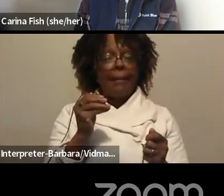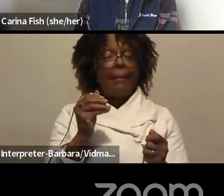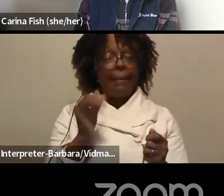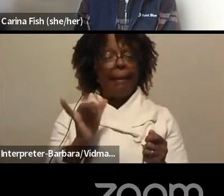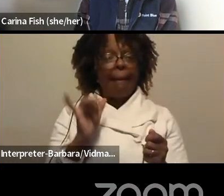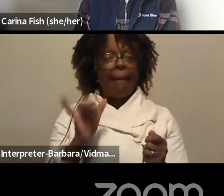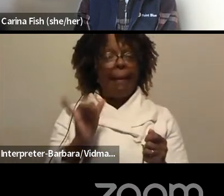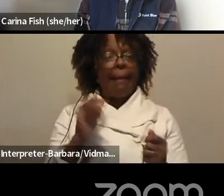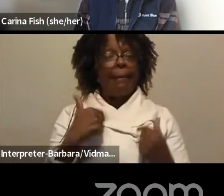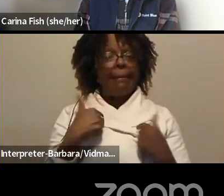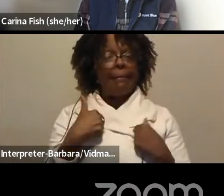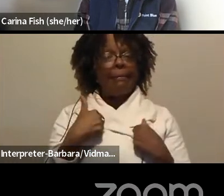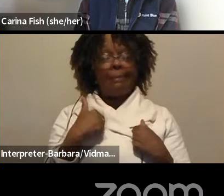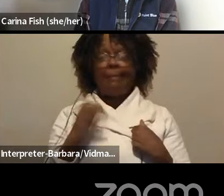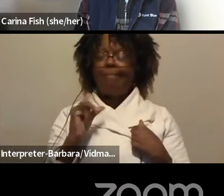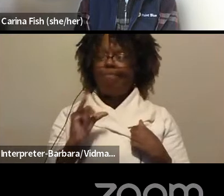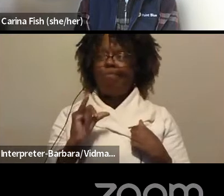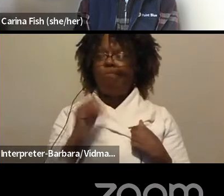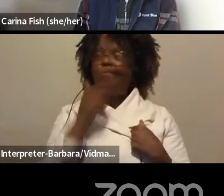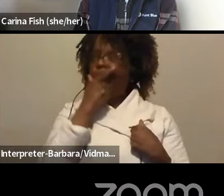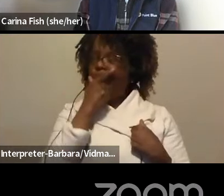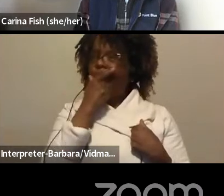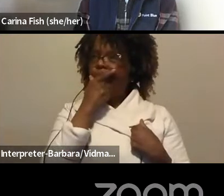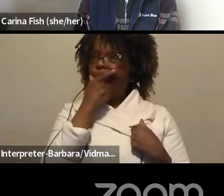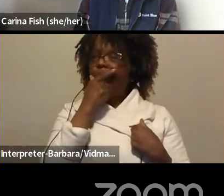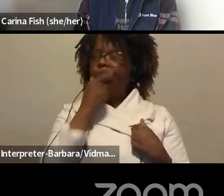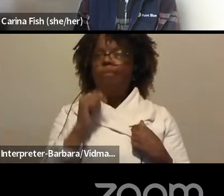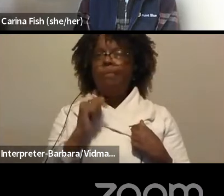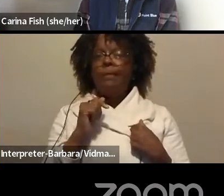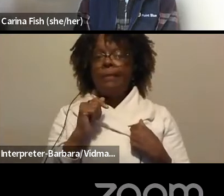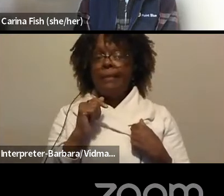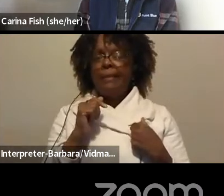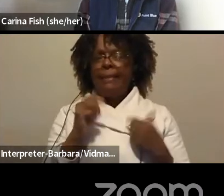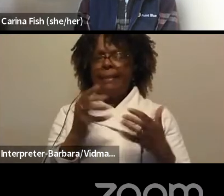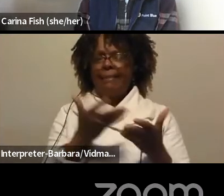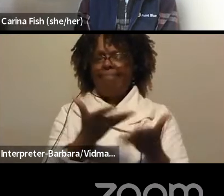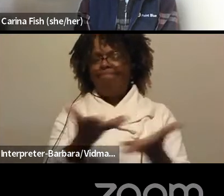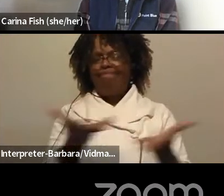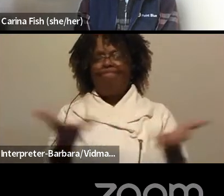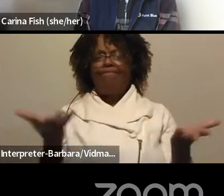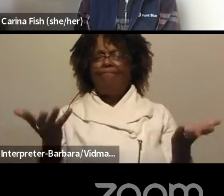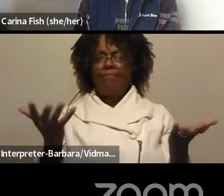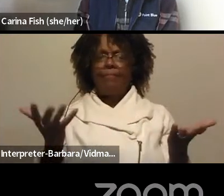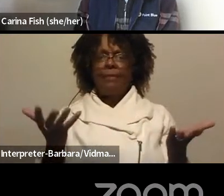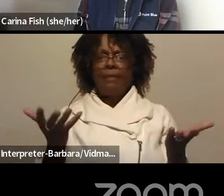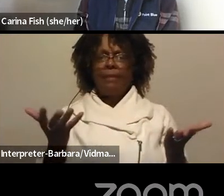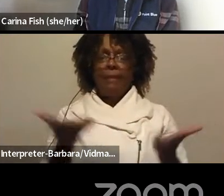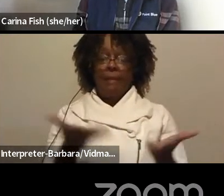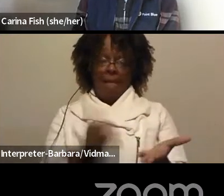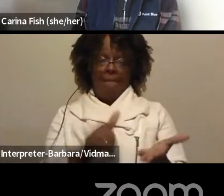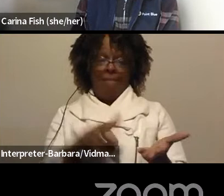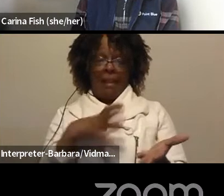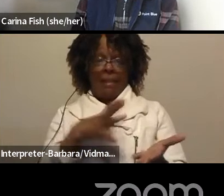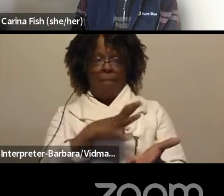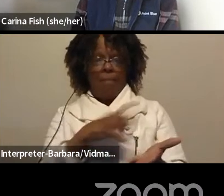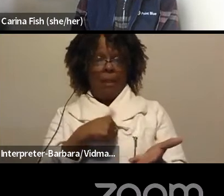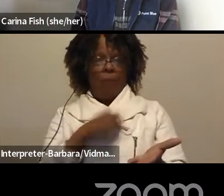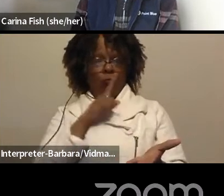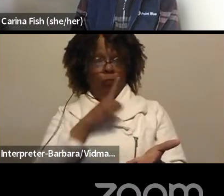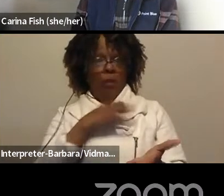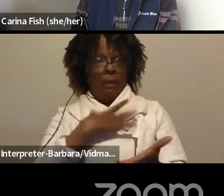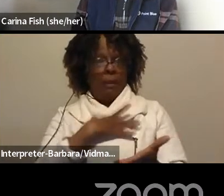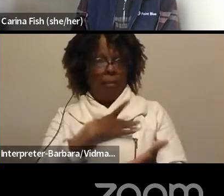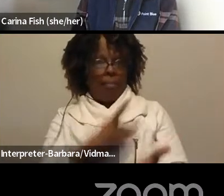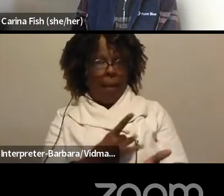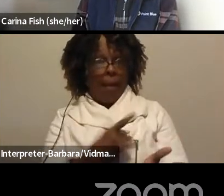it may not be long term for me, because there's something you want to do and you know how you want to go about it. Just